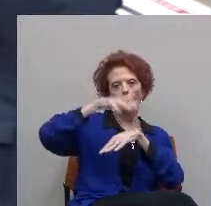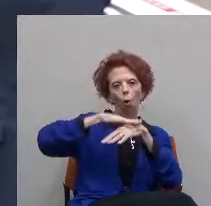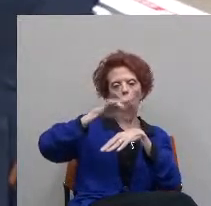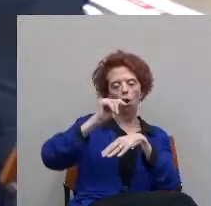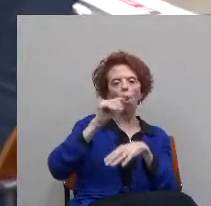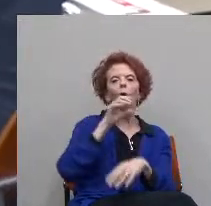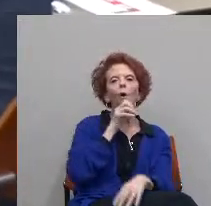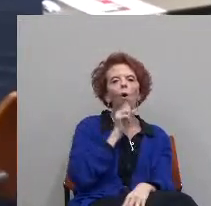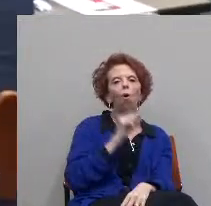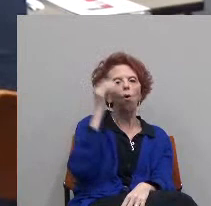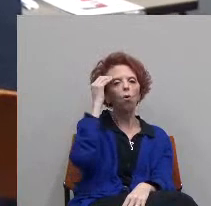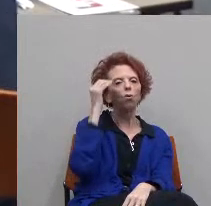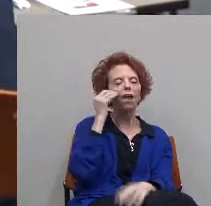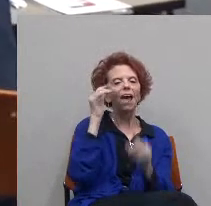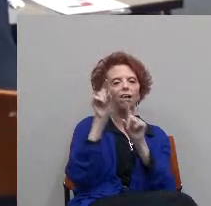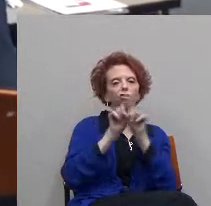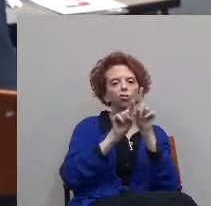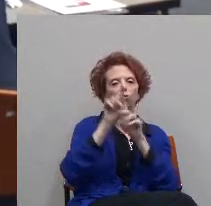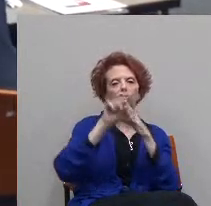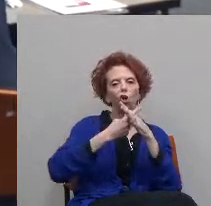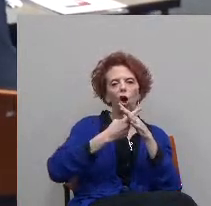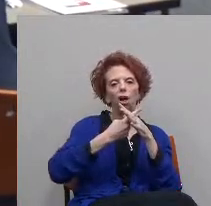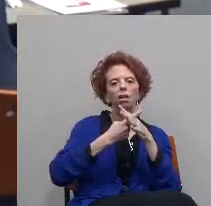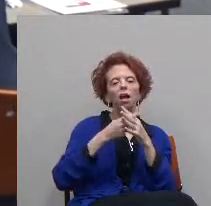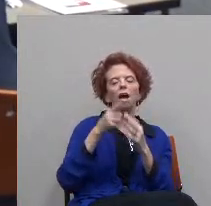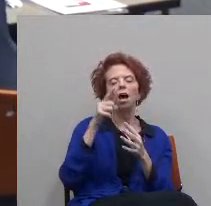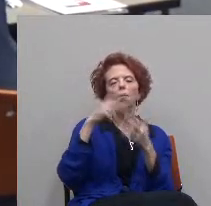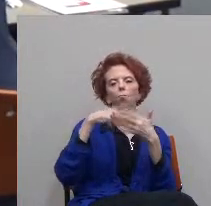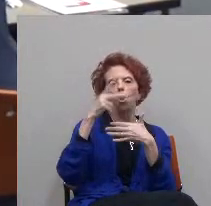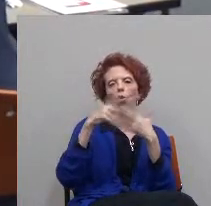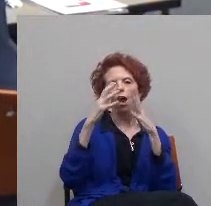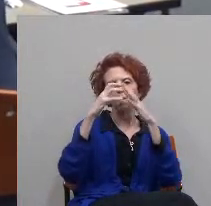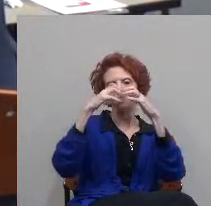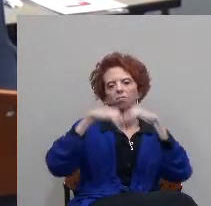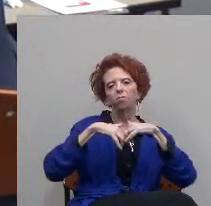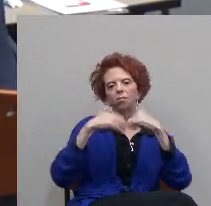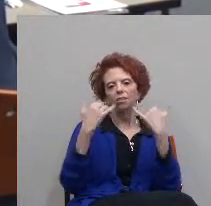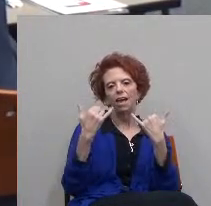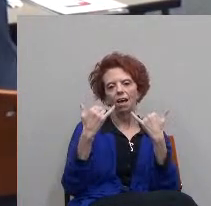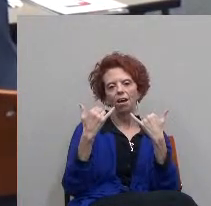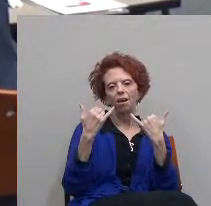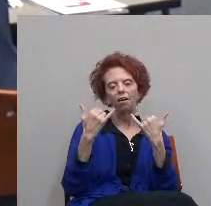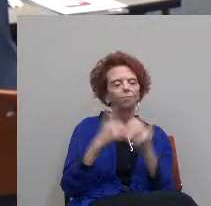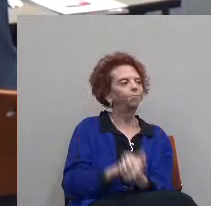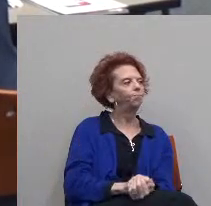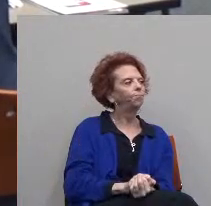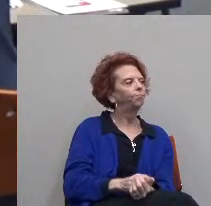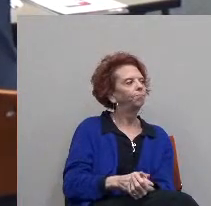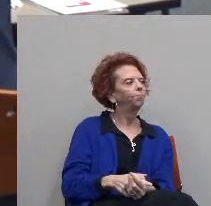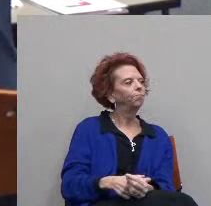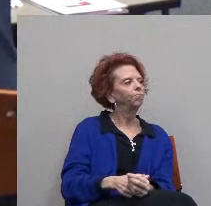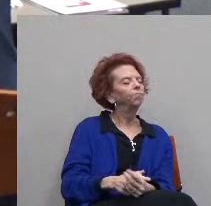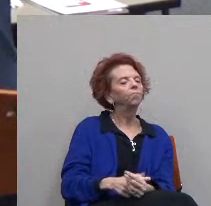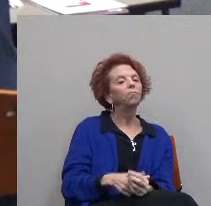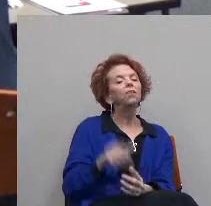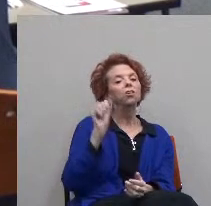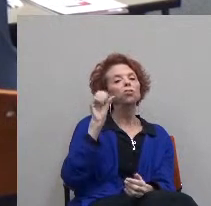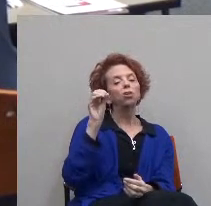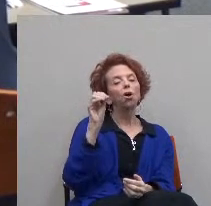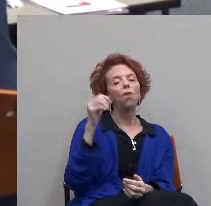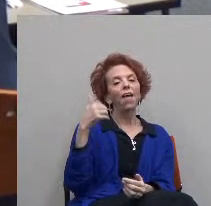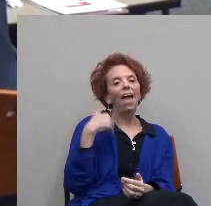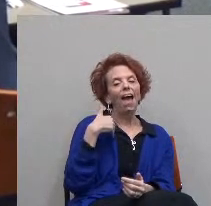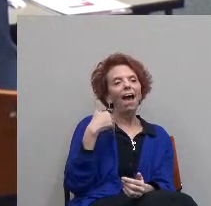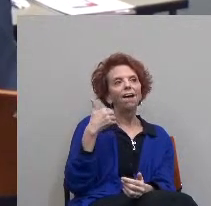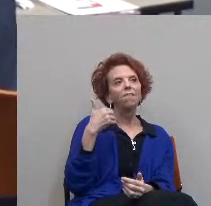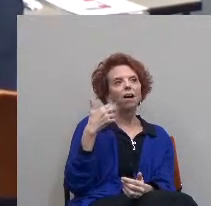was an old Head Start program that's very kind of dilapidated right now, if I do say so myself. So there is